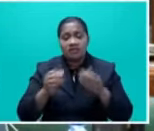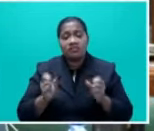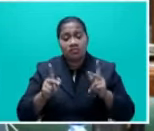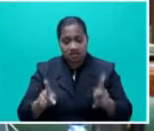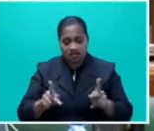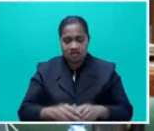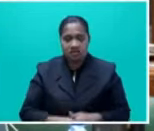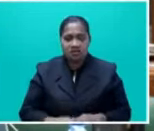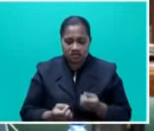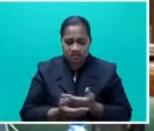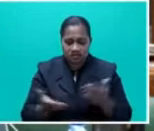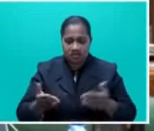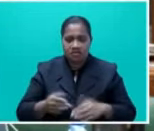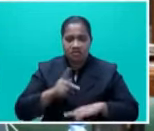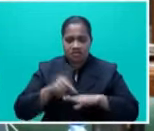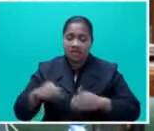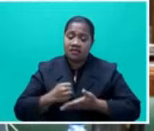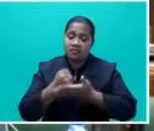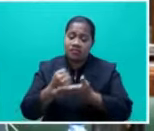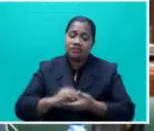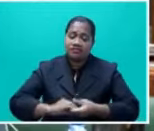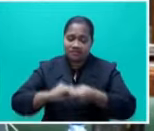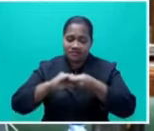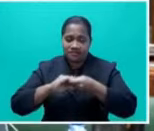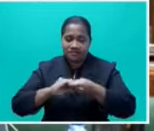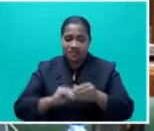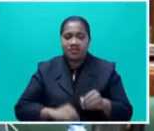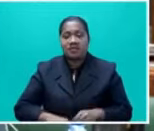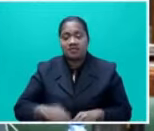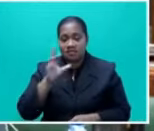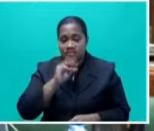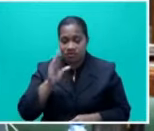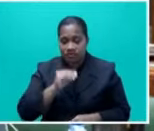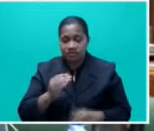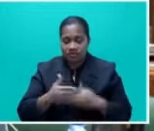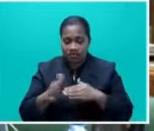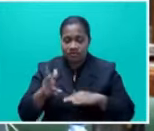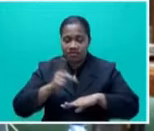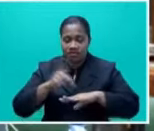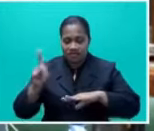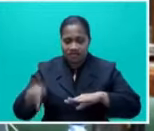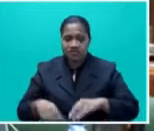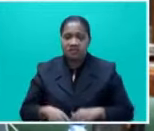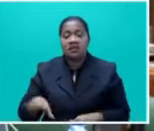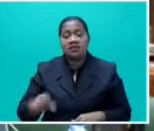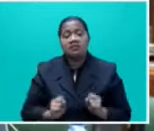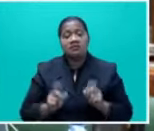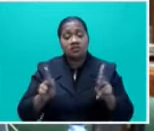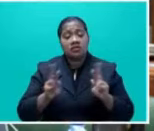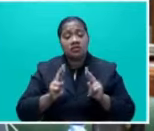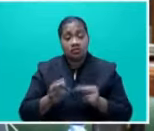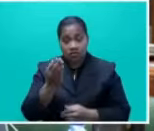August Parliament in support of His Excellency's most gracious speech for the opening of this new Parliament session. May I also take this opportunity to wish